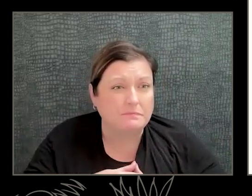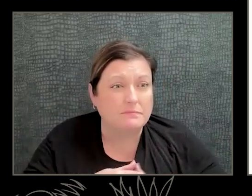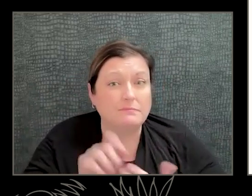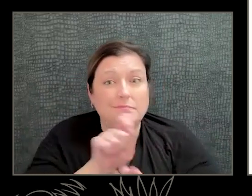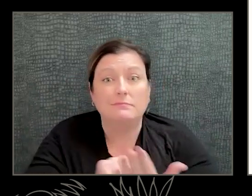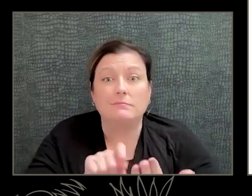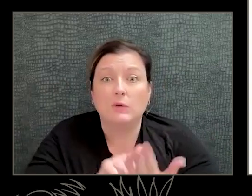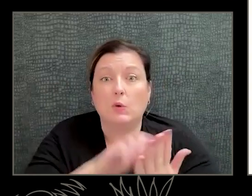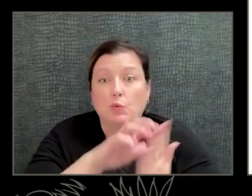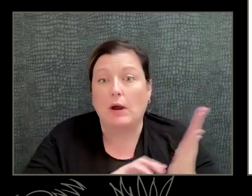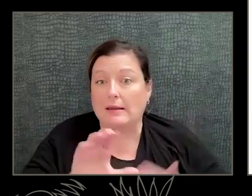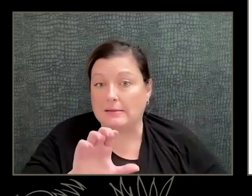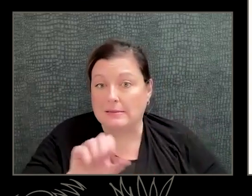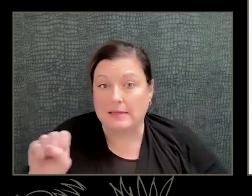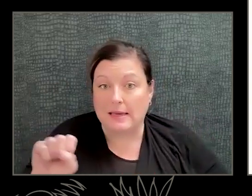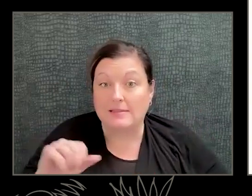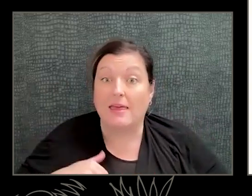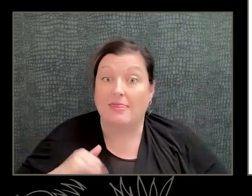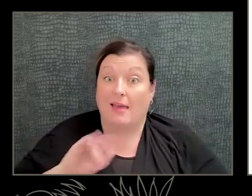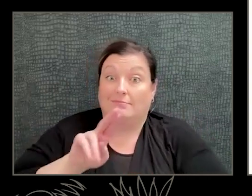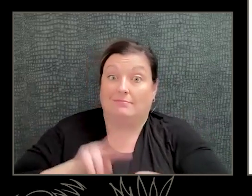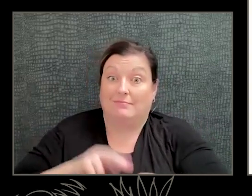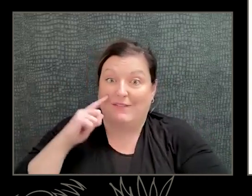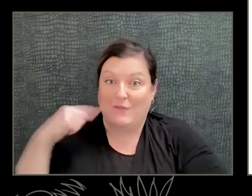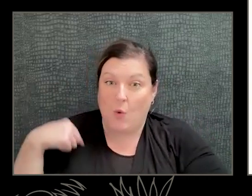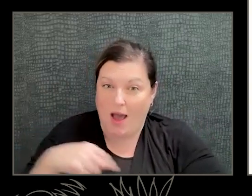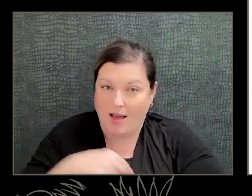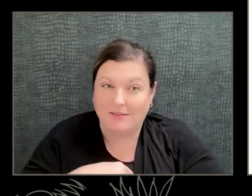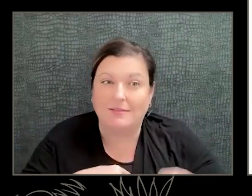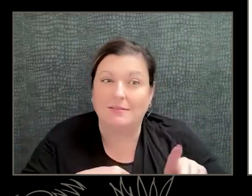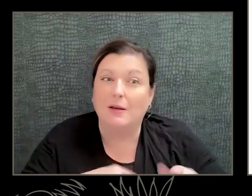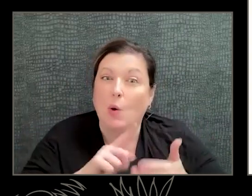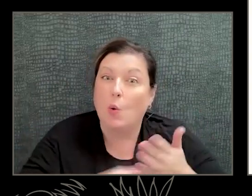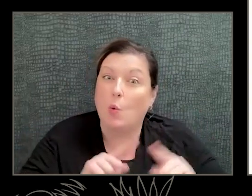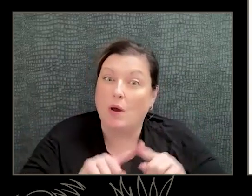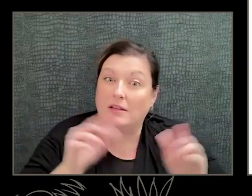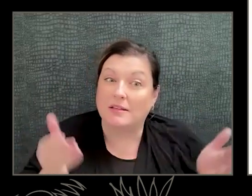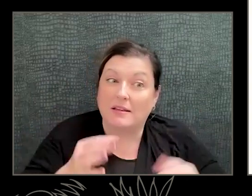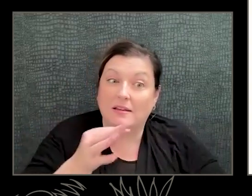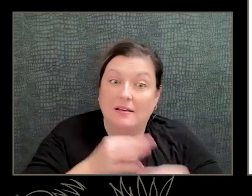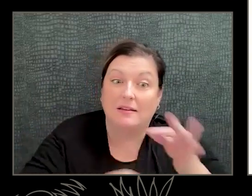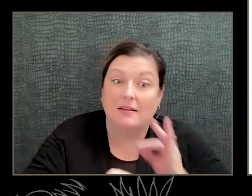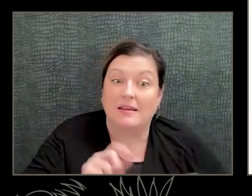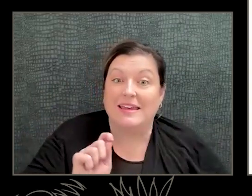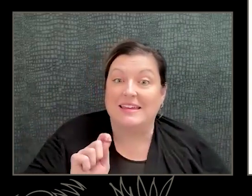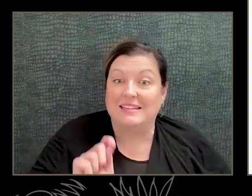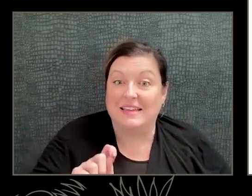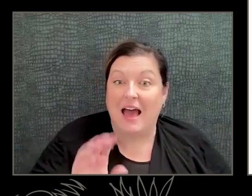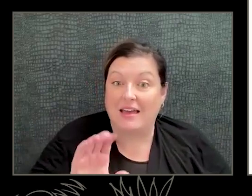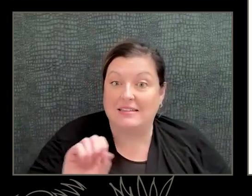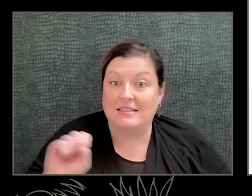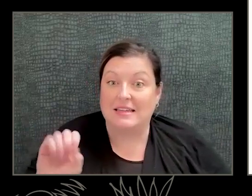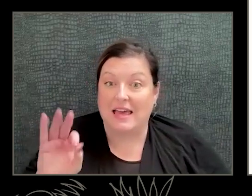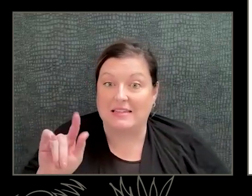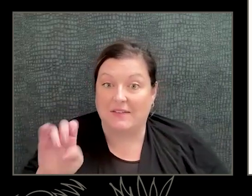writing CSS in a way that's native to us. The only thing that's really different here is instead of a .css file, we're using